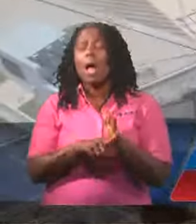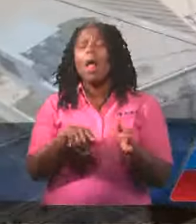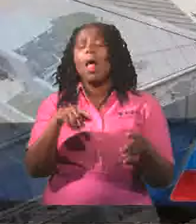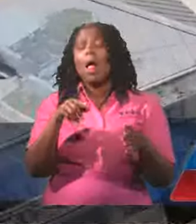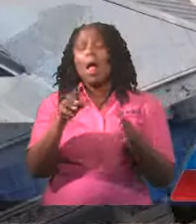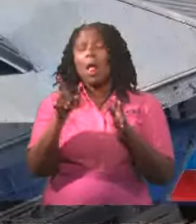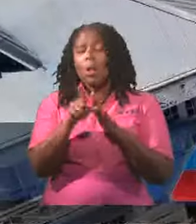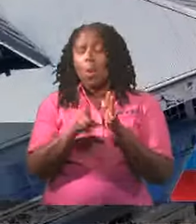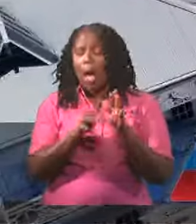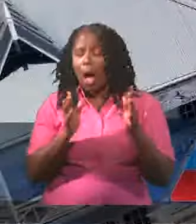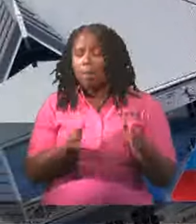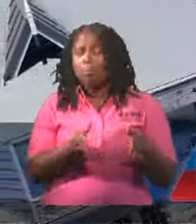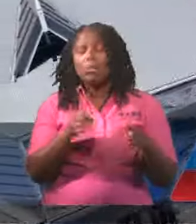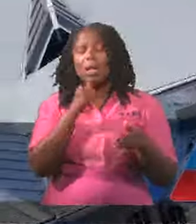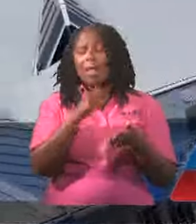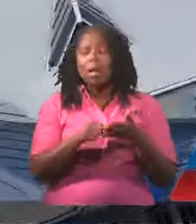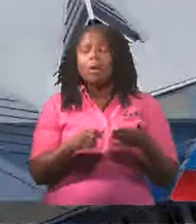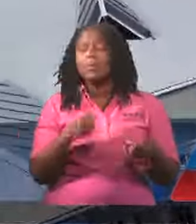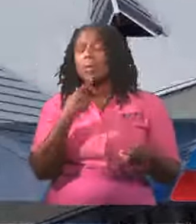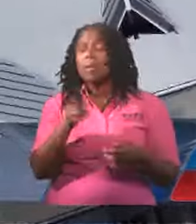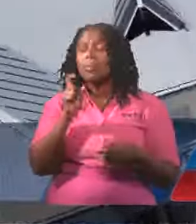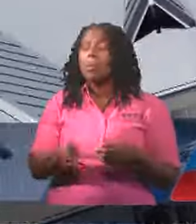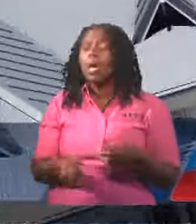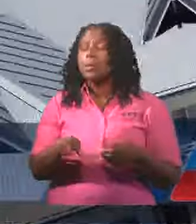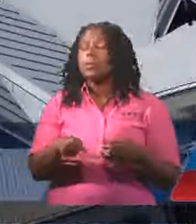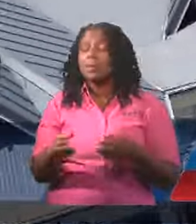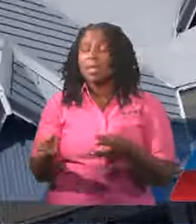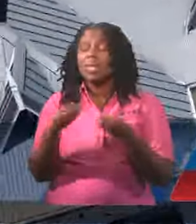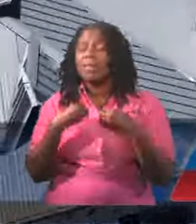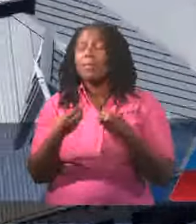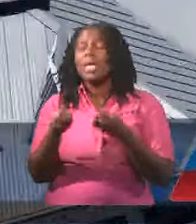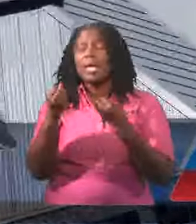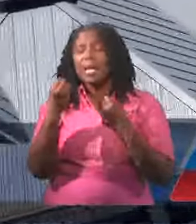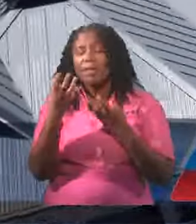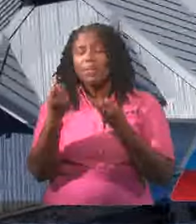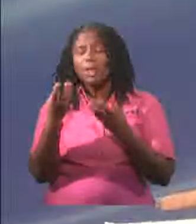release information is both legally questionable and ethically unacceptable.